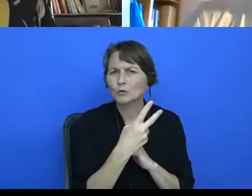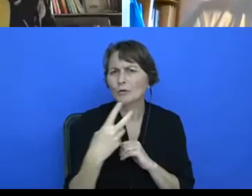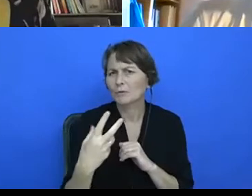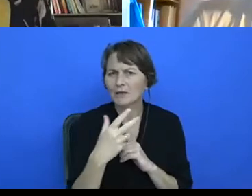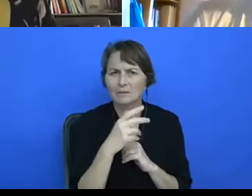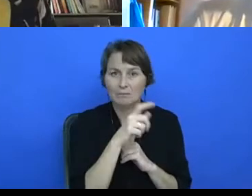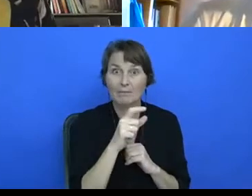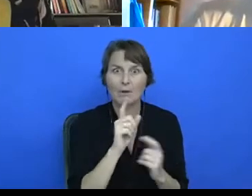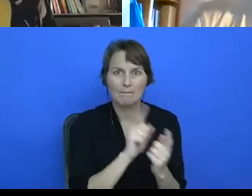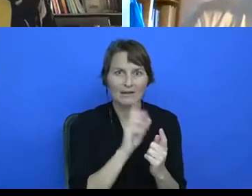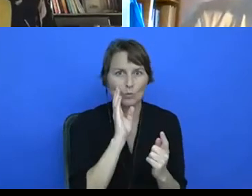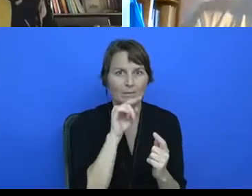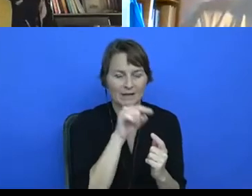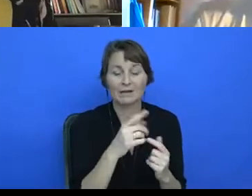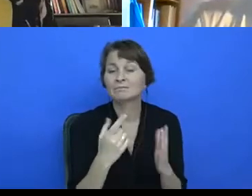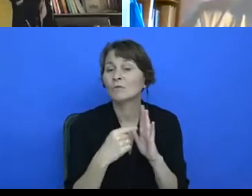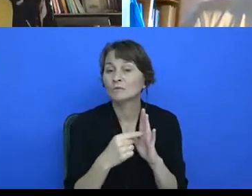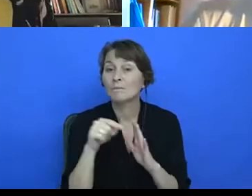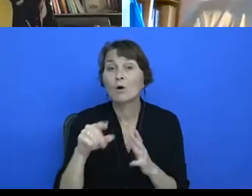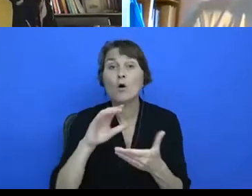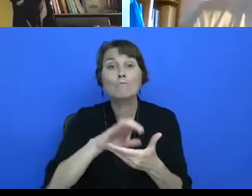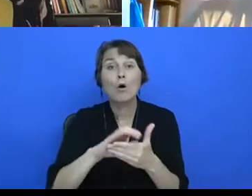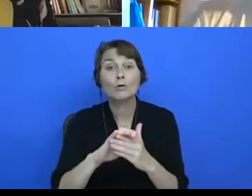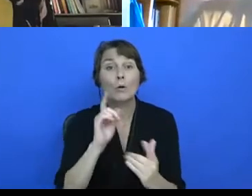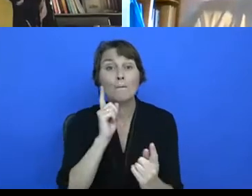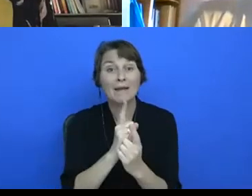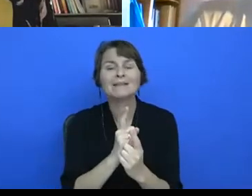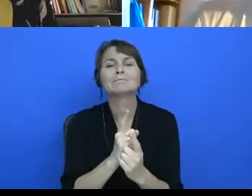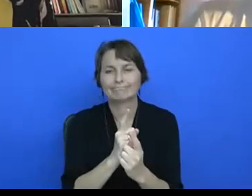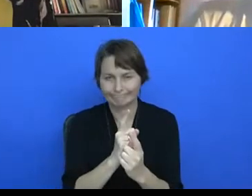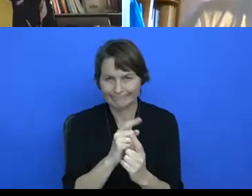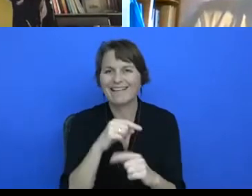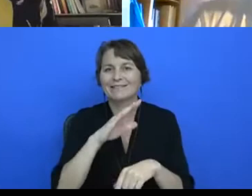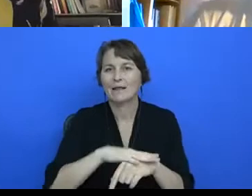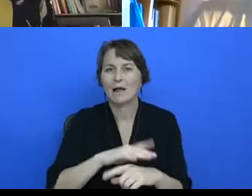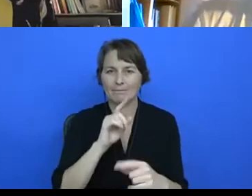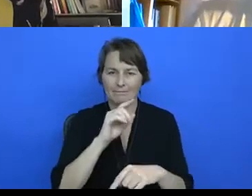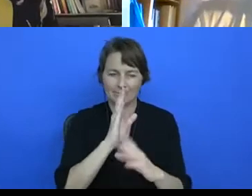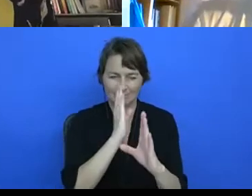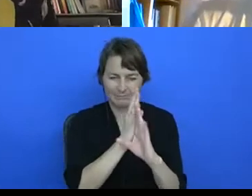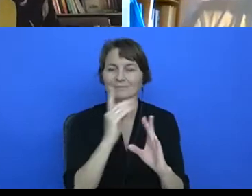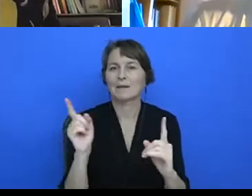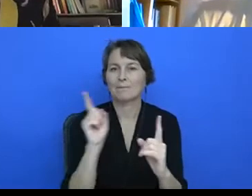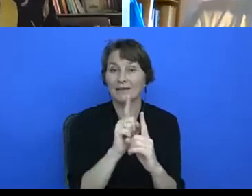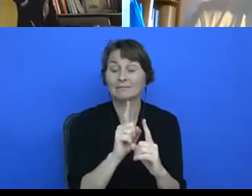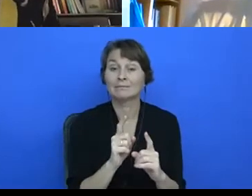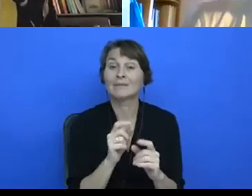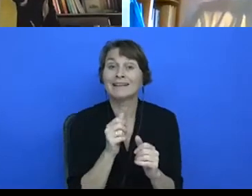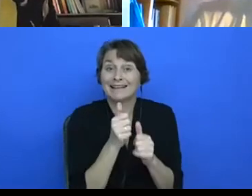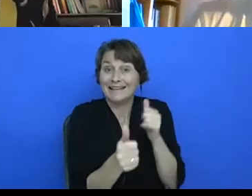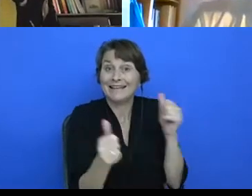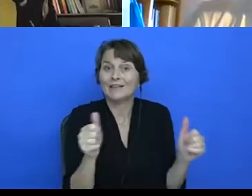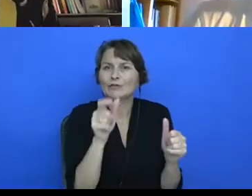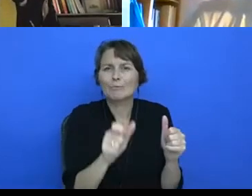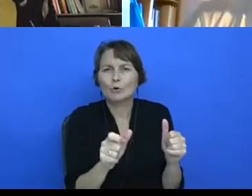And if you want to talk to Beatrix, she'll be there too. And we sent each expert out into a breakout room. And then people come to talk